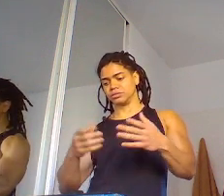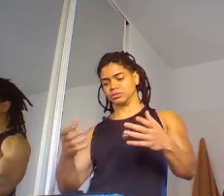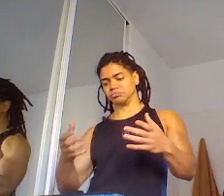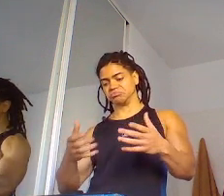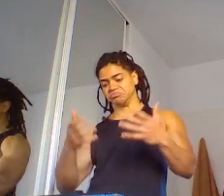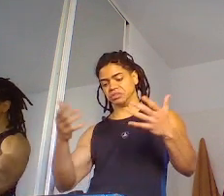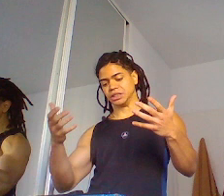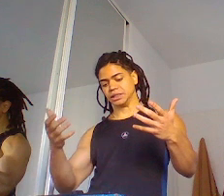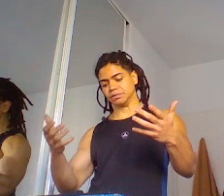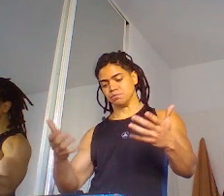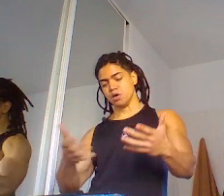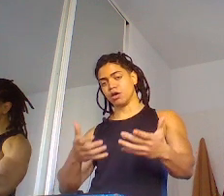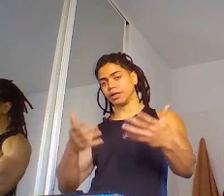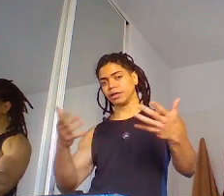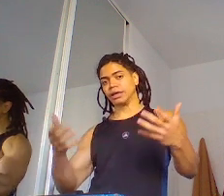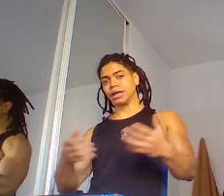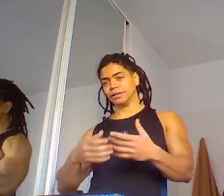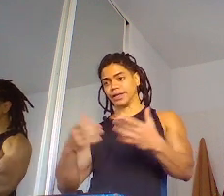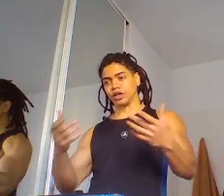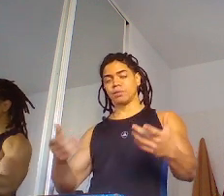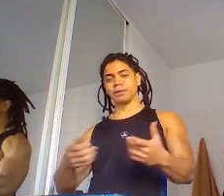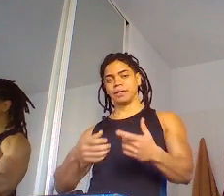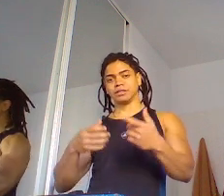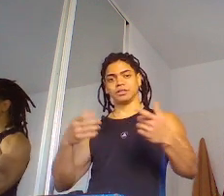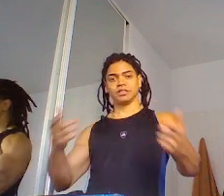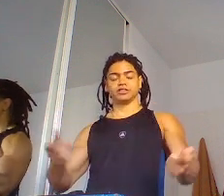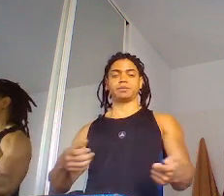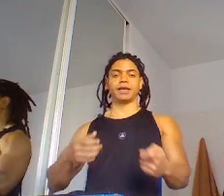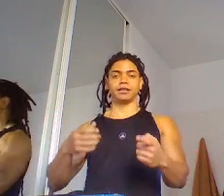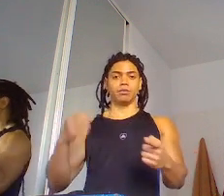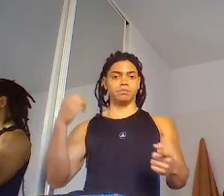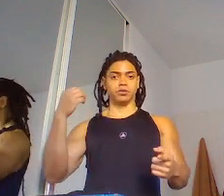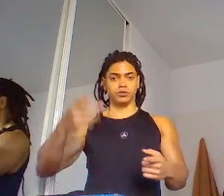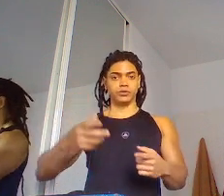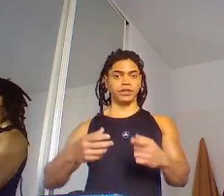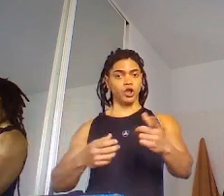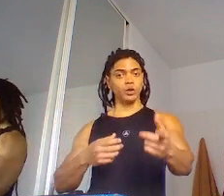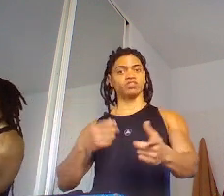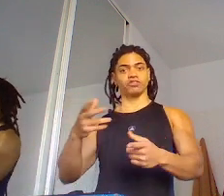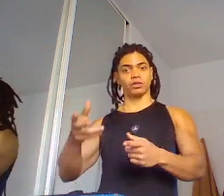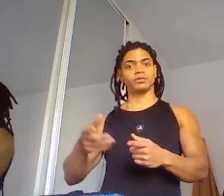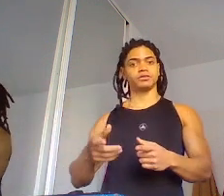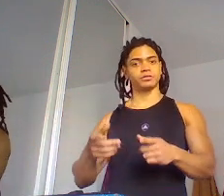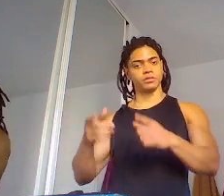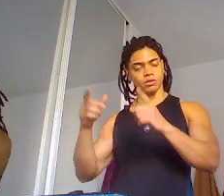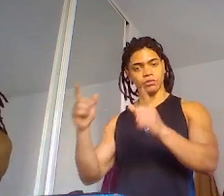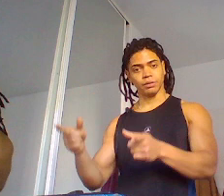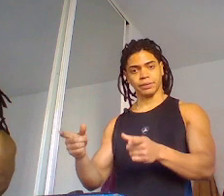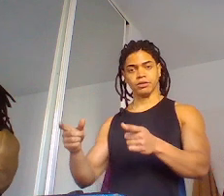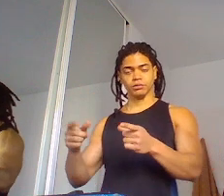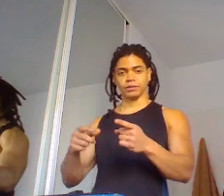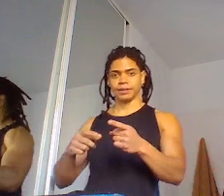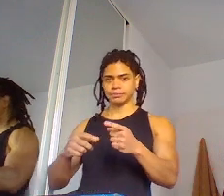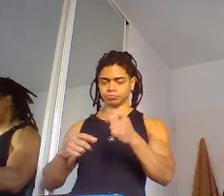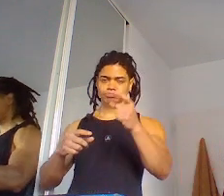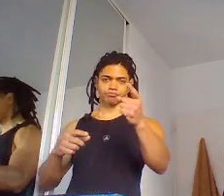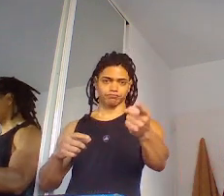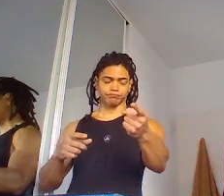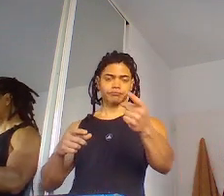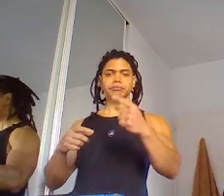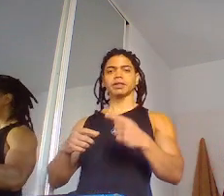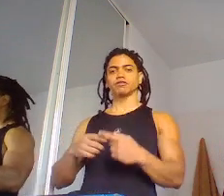of the money that a company spend on produce the good and service over a period of